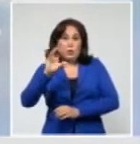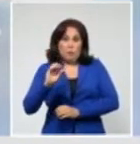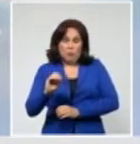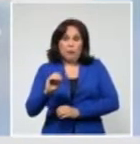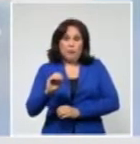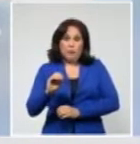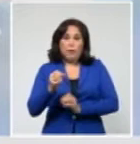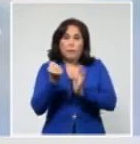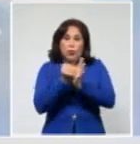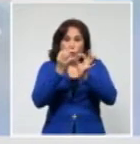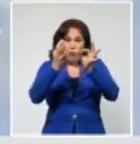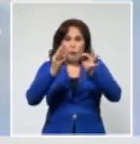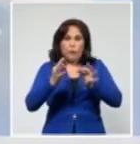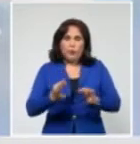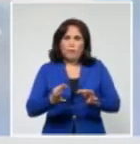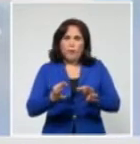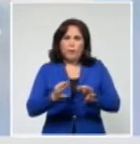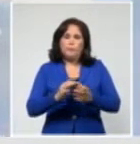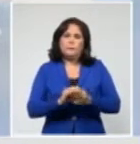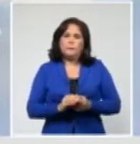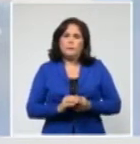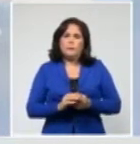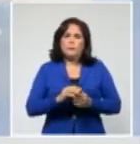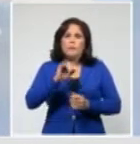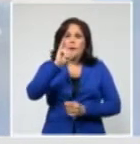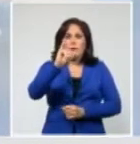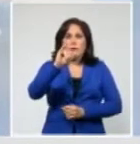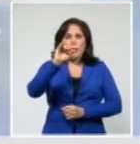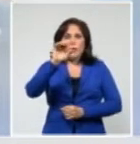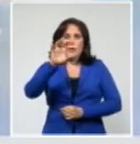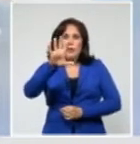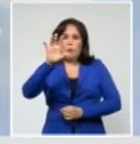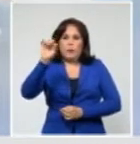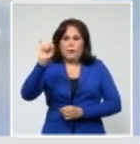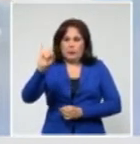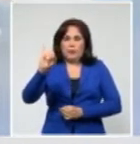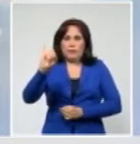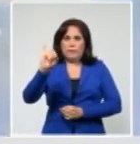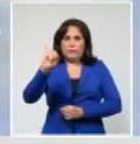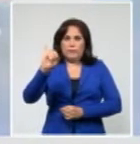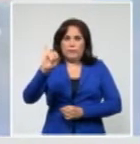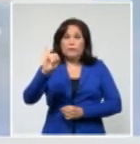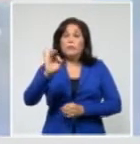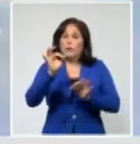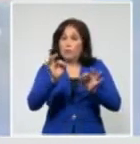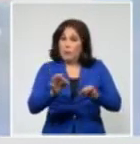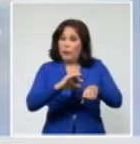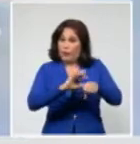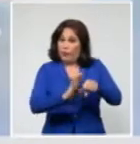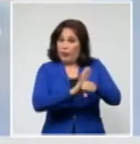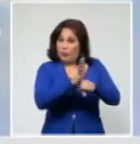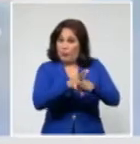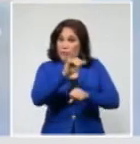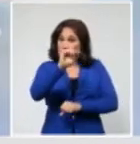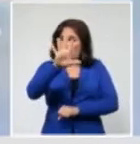1,250 suspected cases and 656 confirmed active